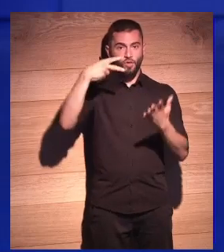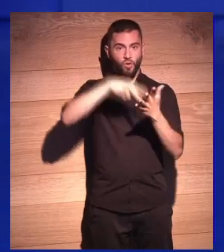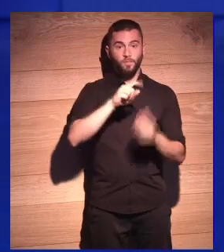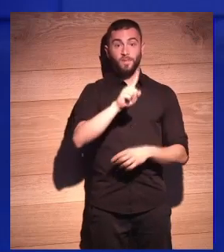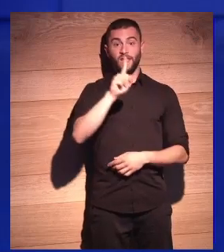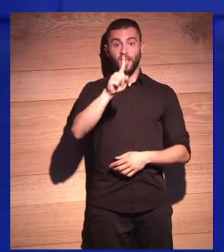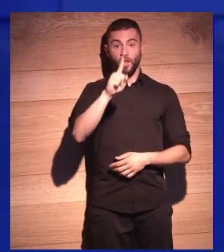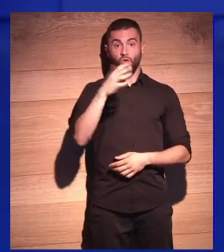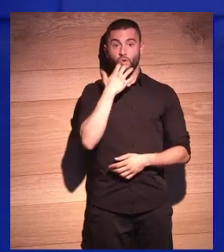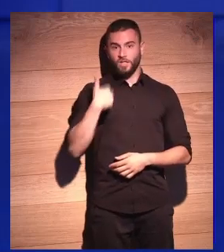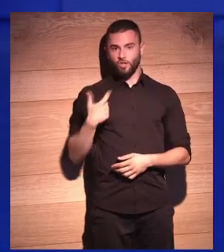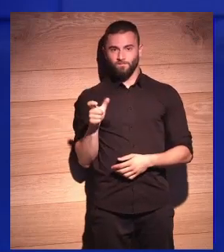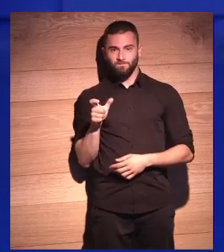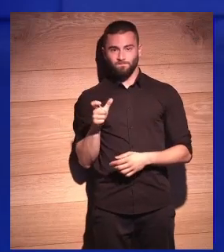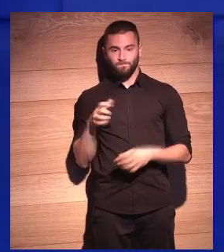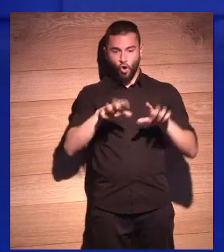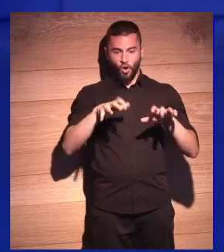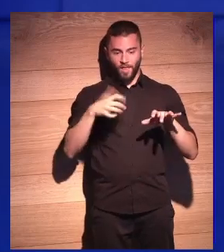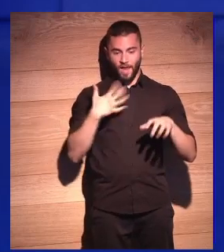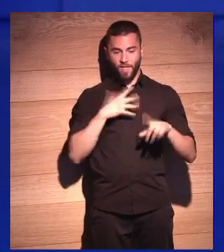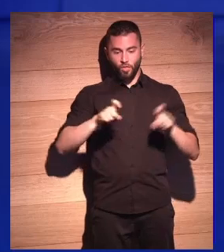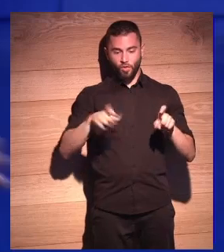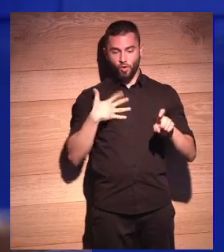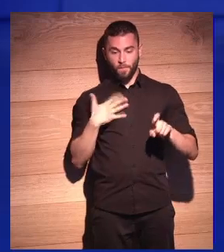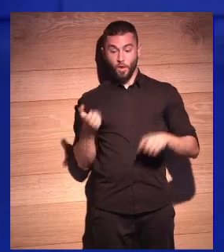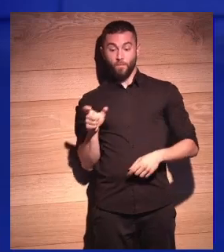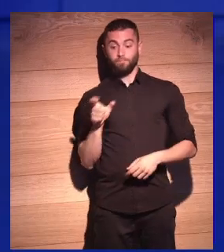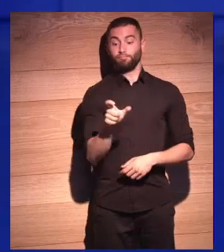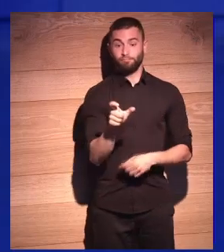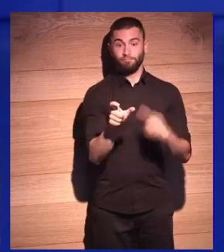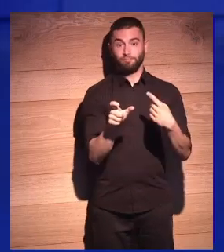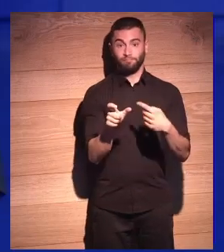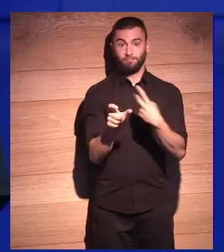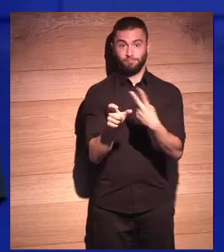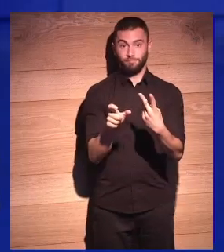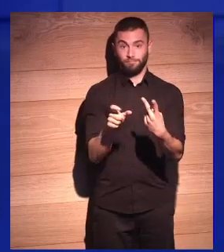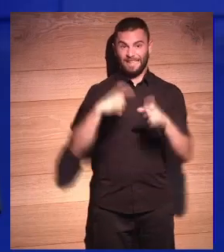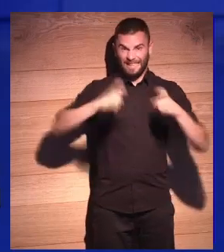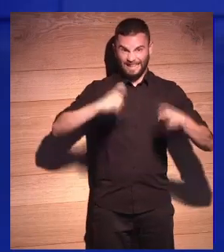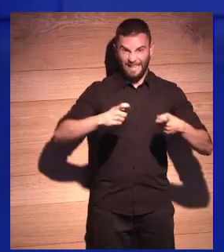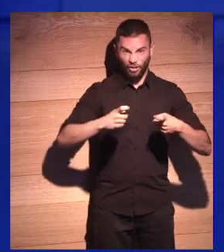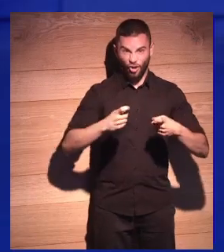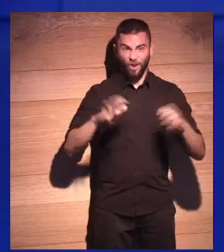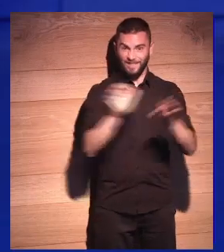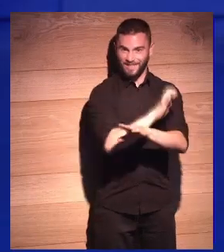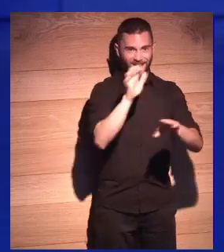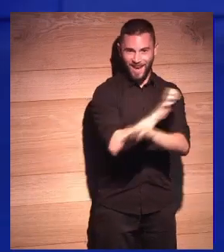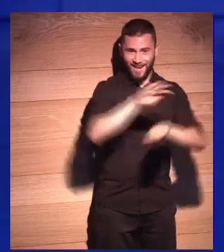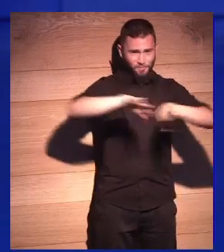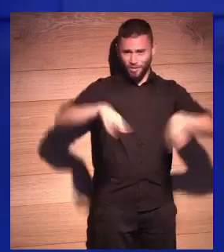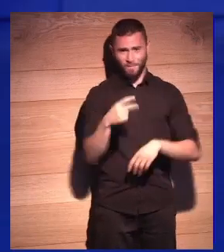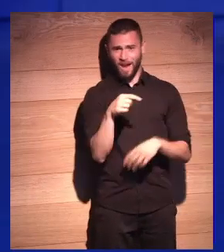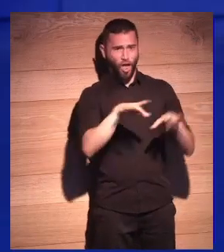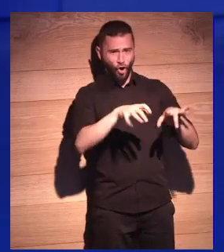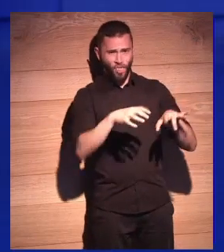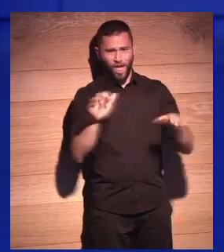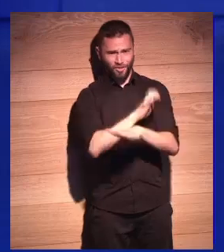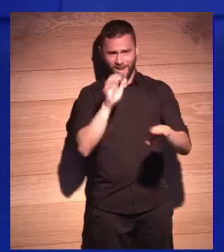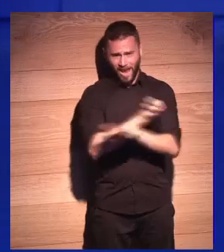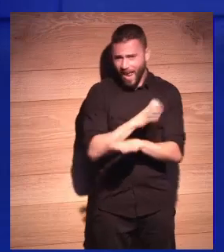from 2001 and try to plug it to my computer, both of them laugh a lot, but